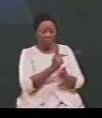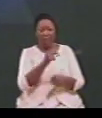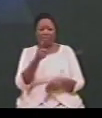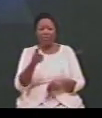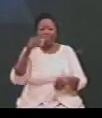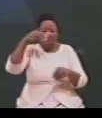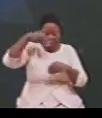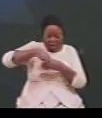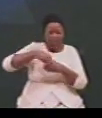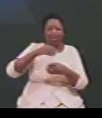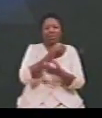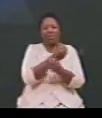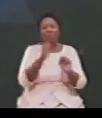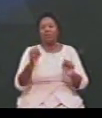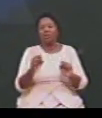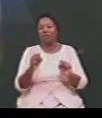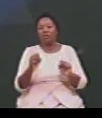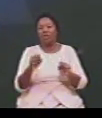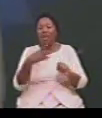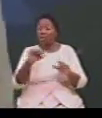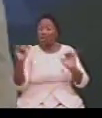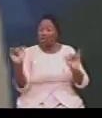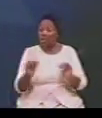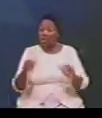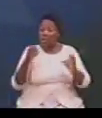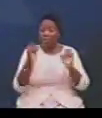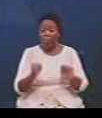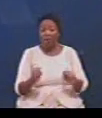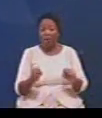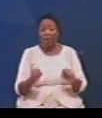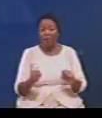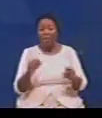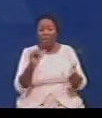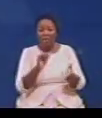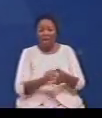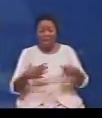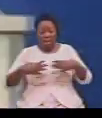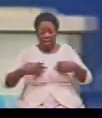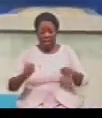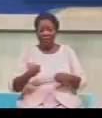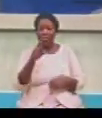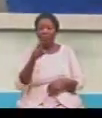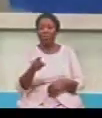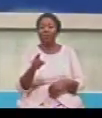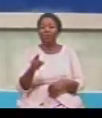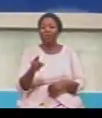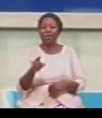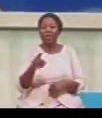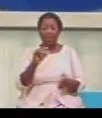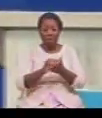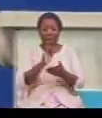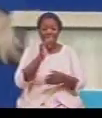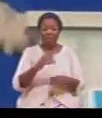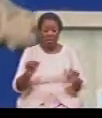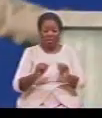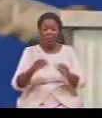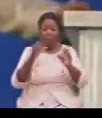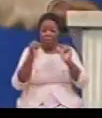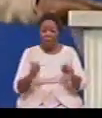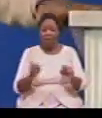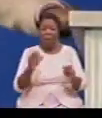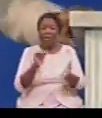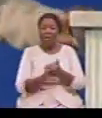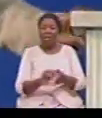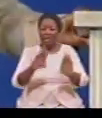in salvation. The same power that heals you, that's the same power